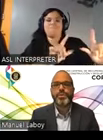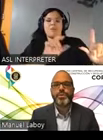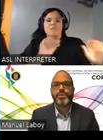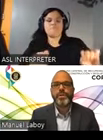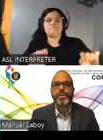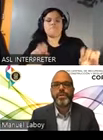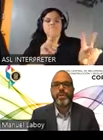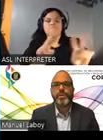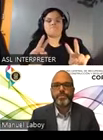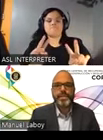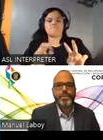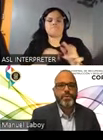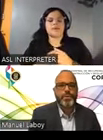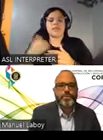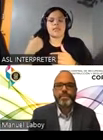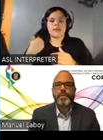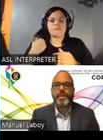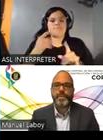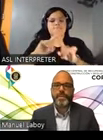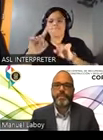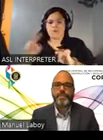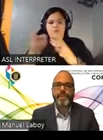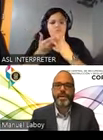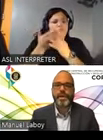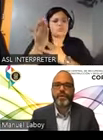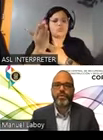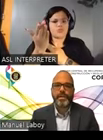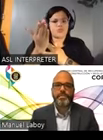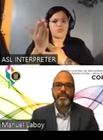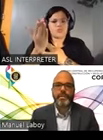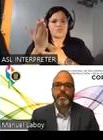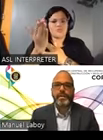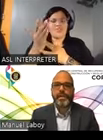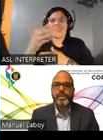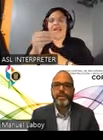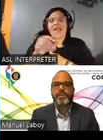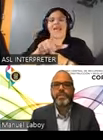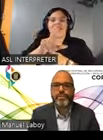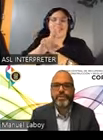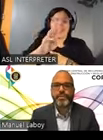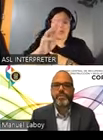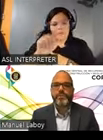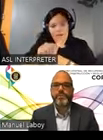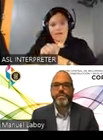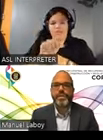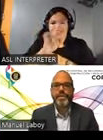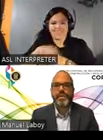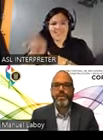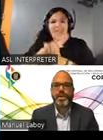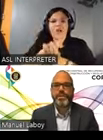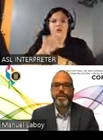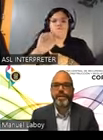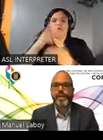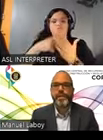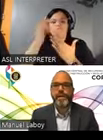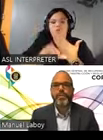to submit through the Power Authority and LUMA dozens of projects for FEMA's